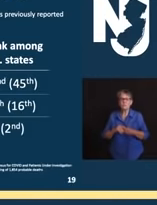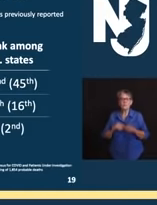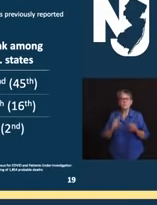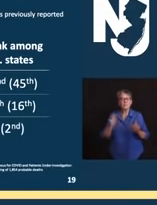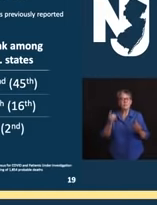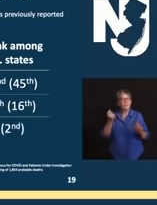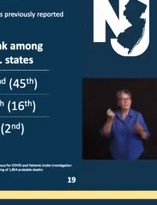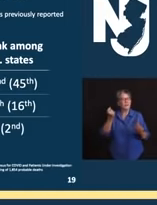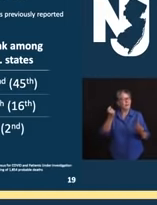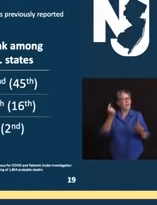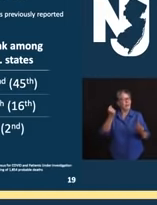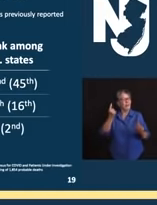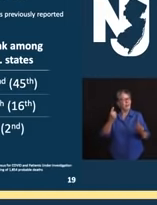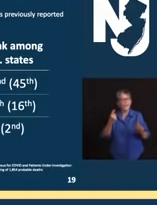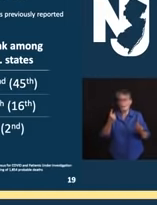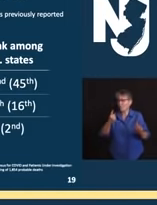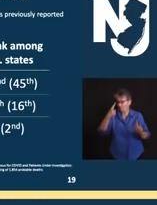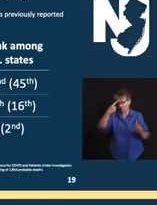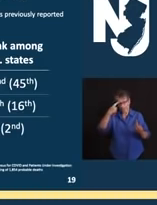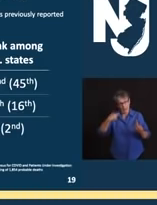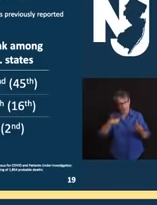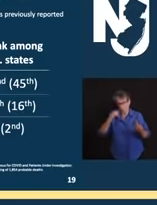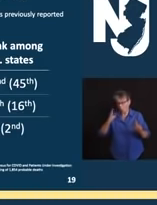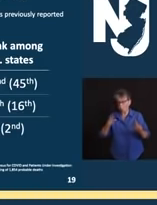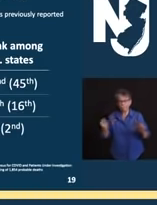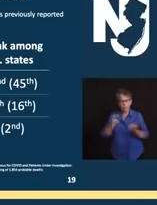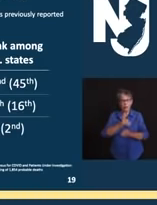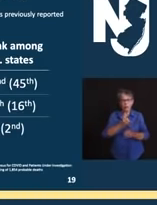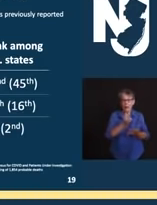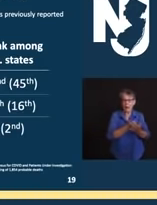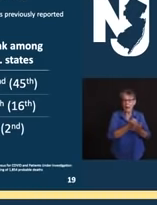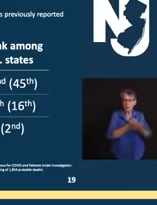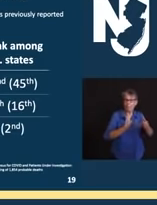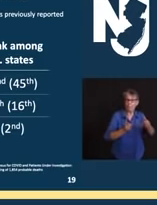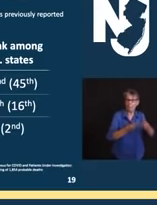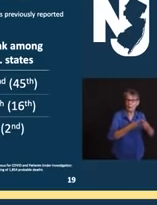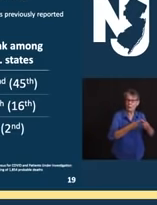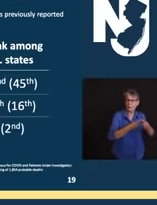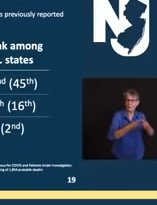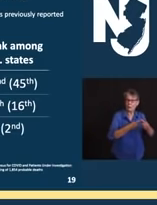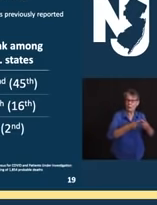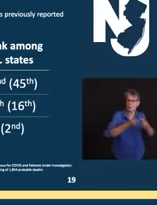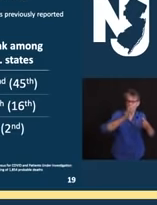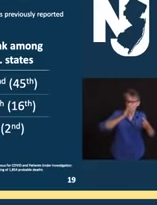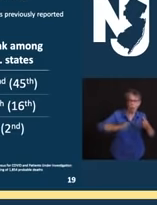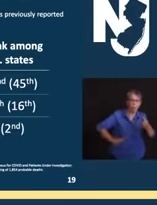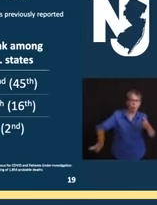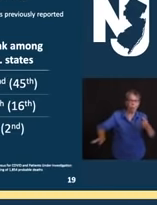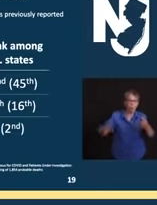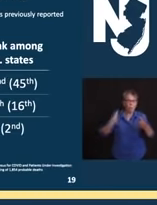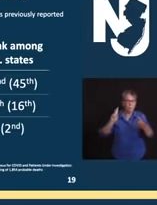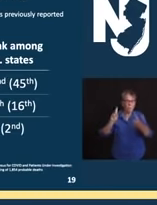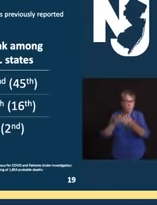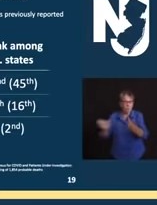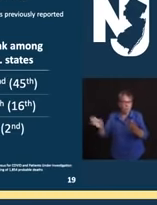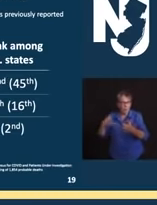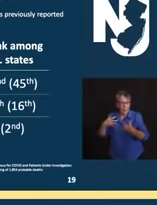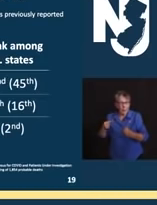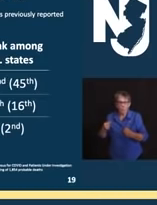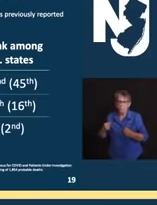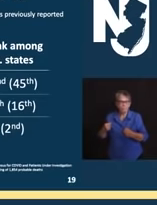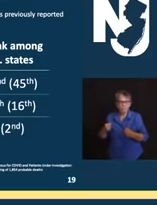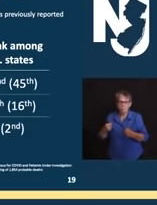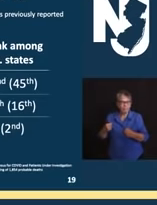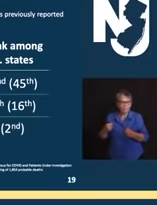order public health creates economic health. And that's painful. We understand on the economic health side of this. We get it. We have nothing